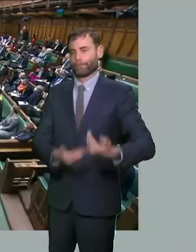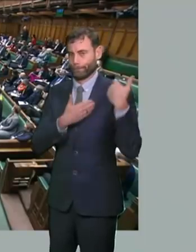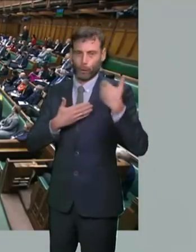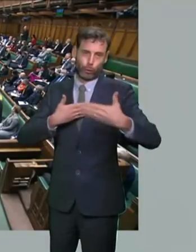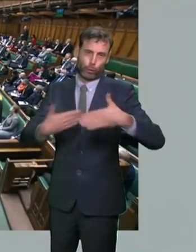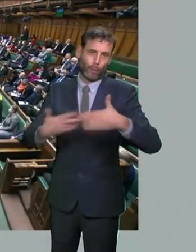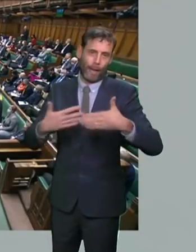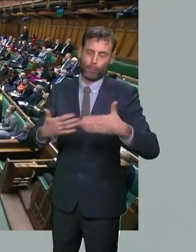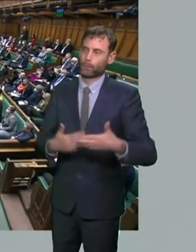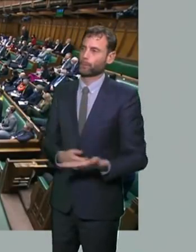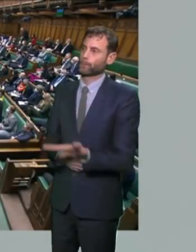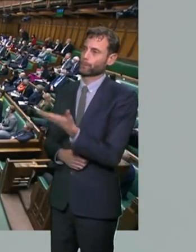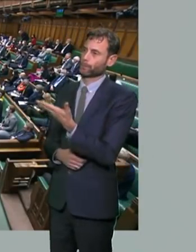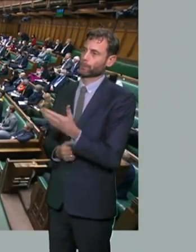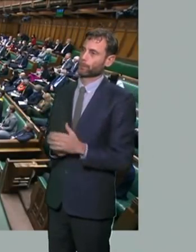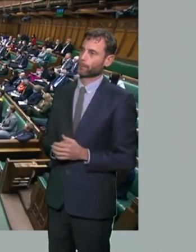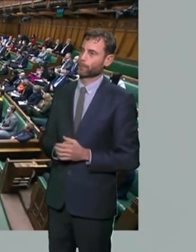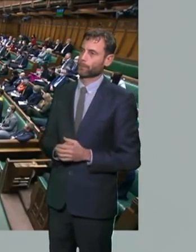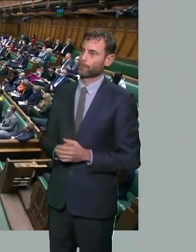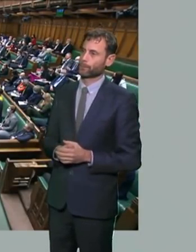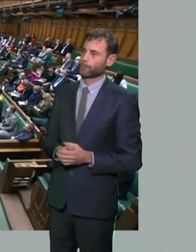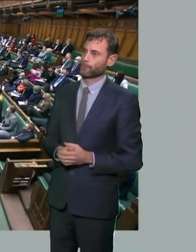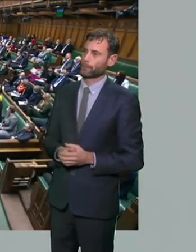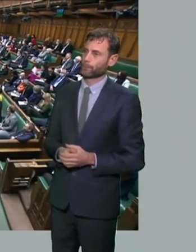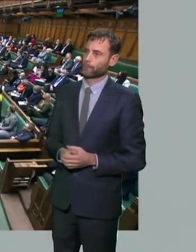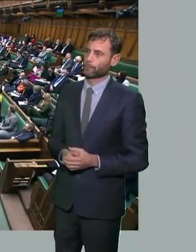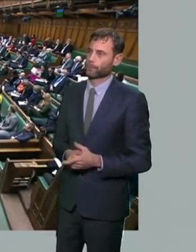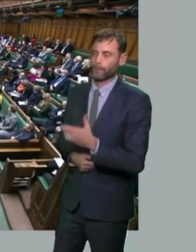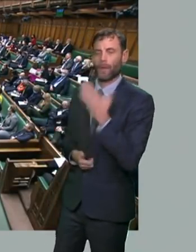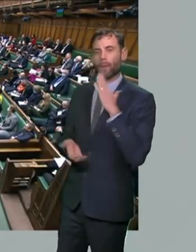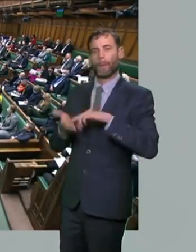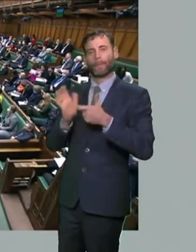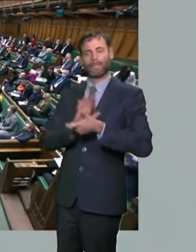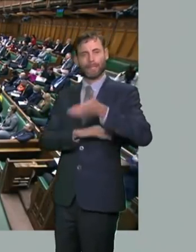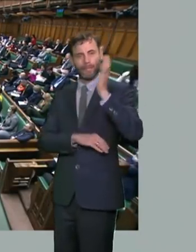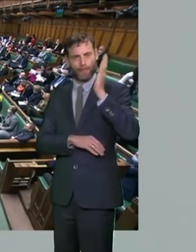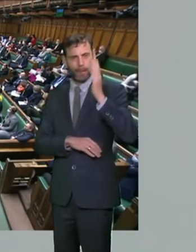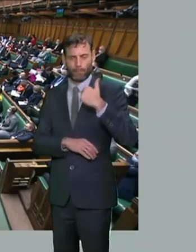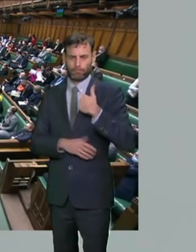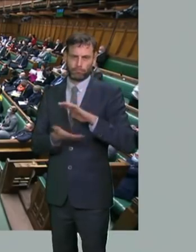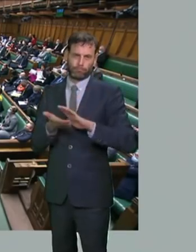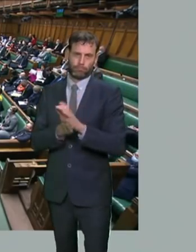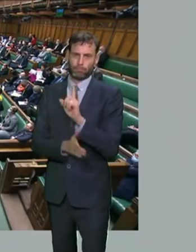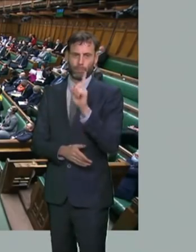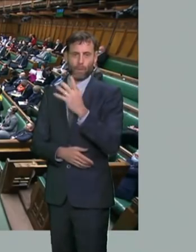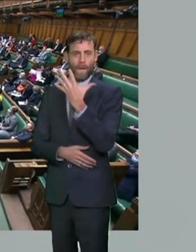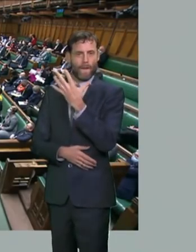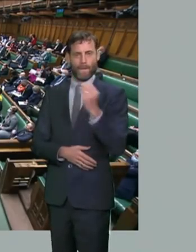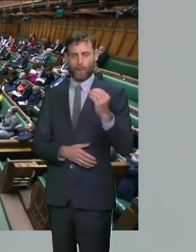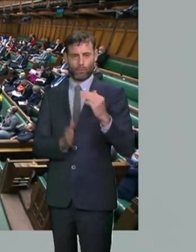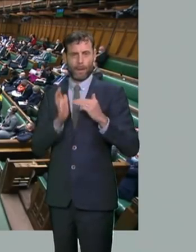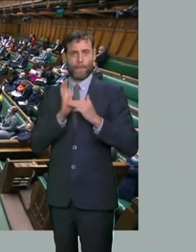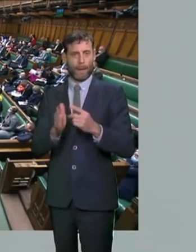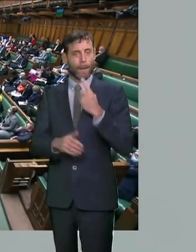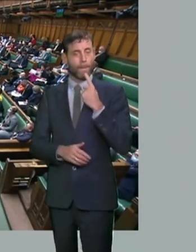Final question, Marine Kay. Thank you, Mr. Speaker. I'm absolutely delighted with the £500 million Start for Life funding that was